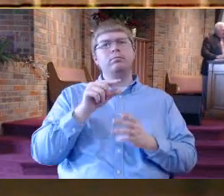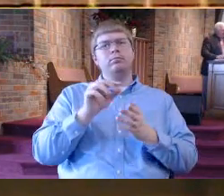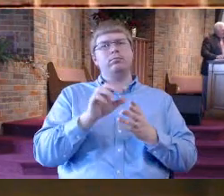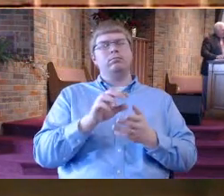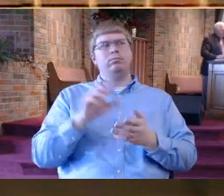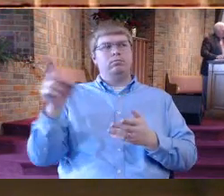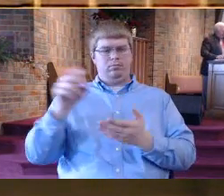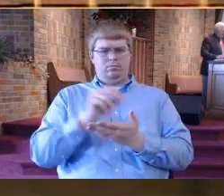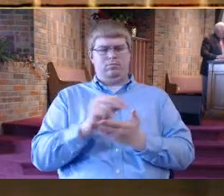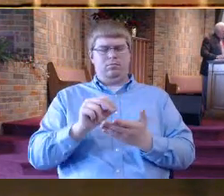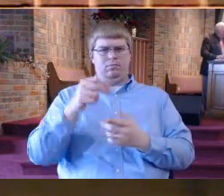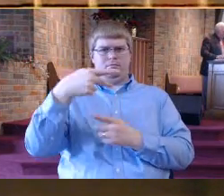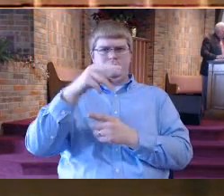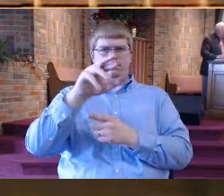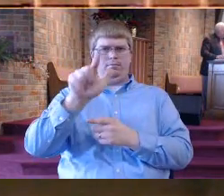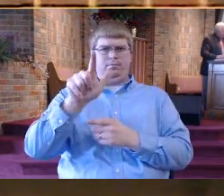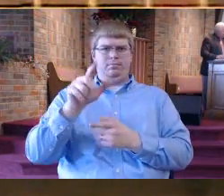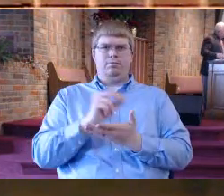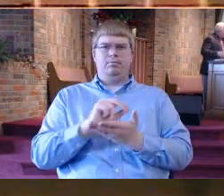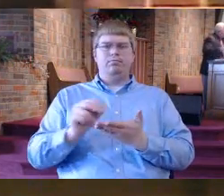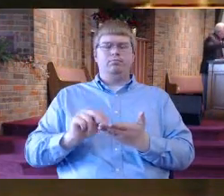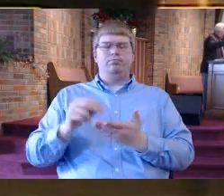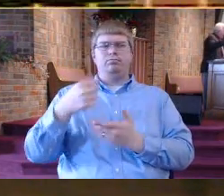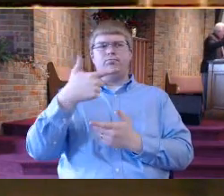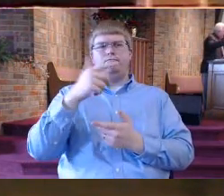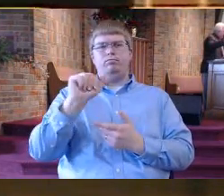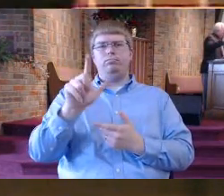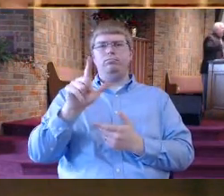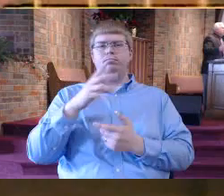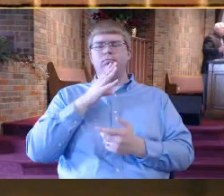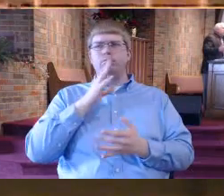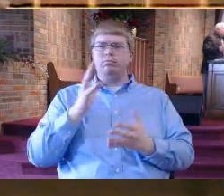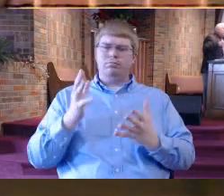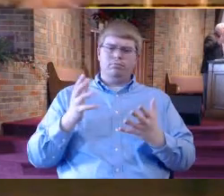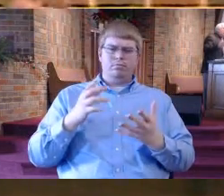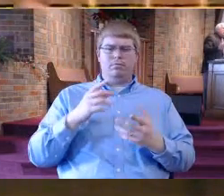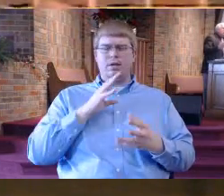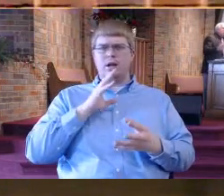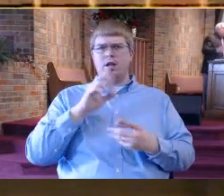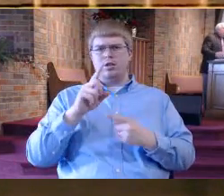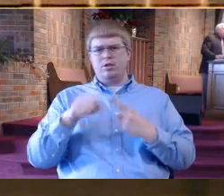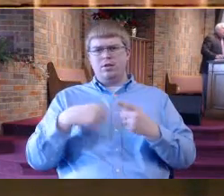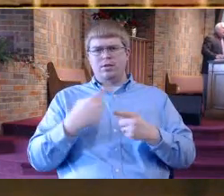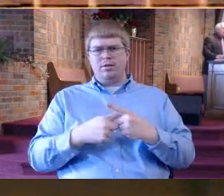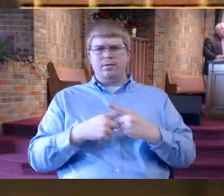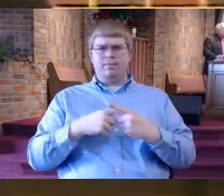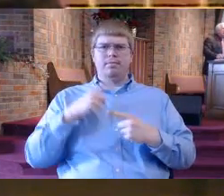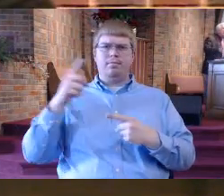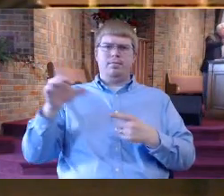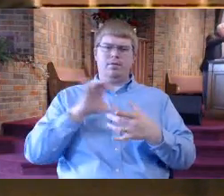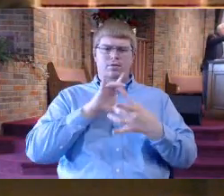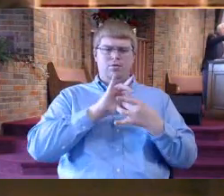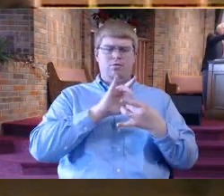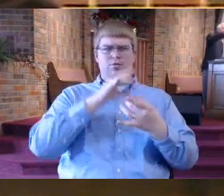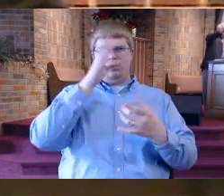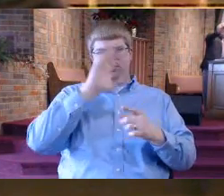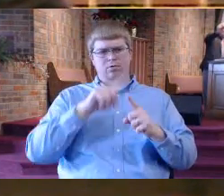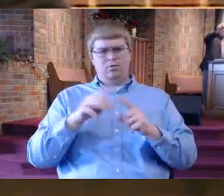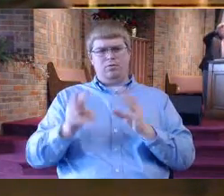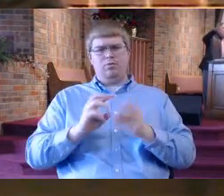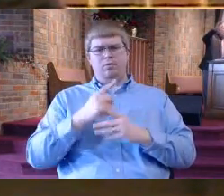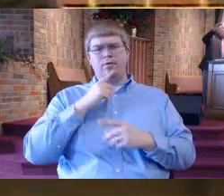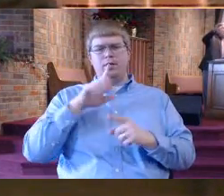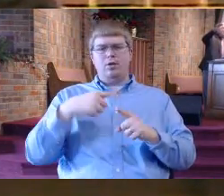book of Galatians, the apostle Paul, describing the relationship of God to the world, says, when the fullness of time had